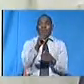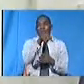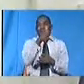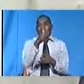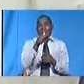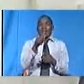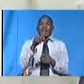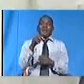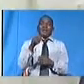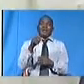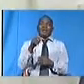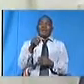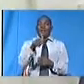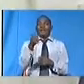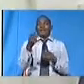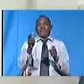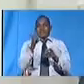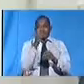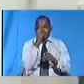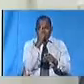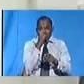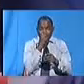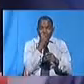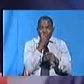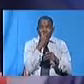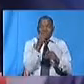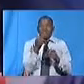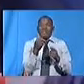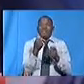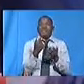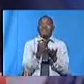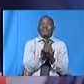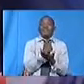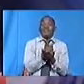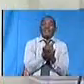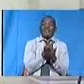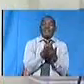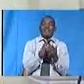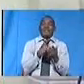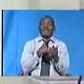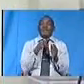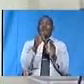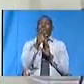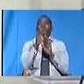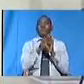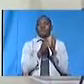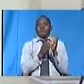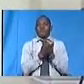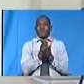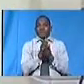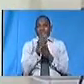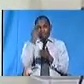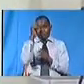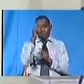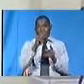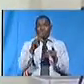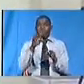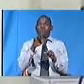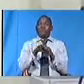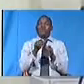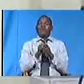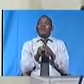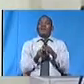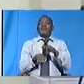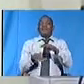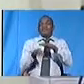the Ahoma Cancer case. The constitutional right to vote is fundamental,